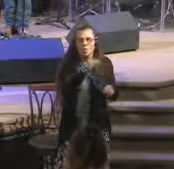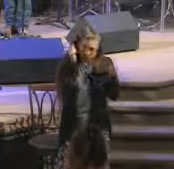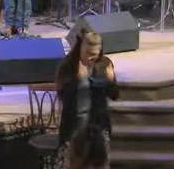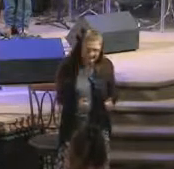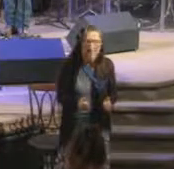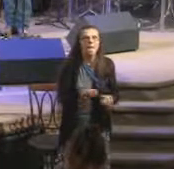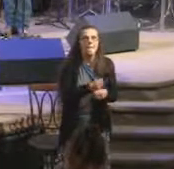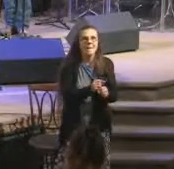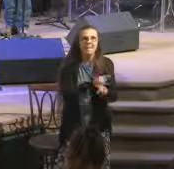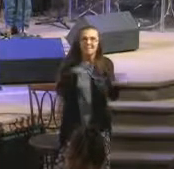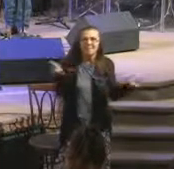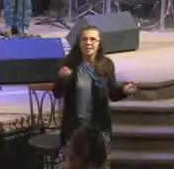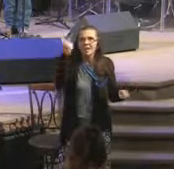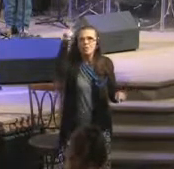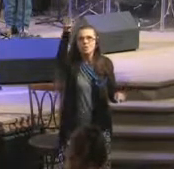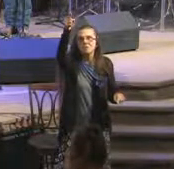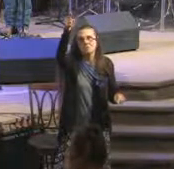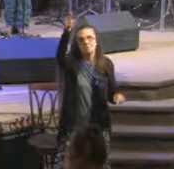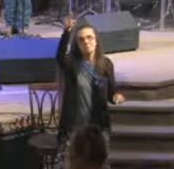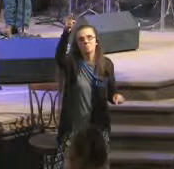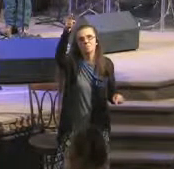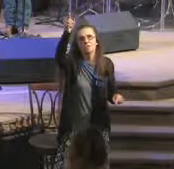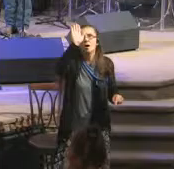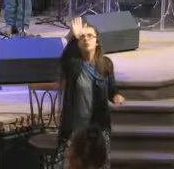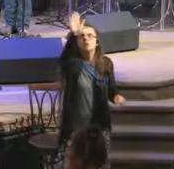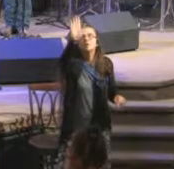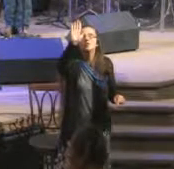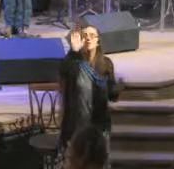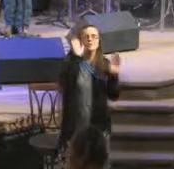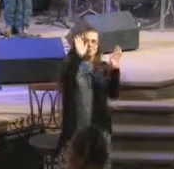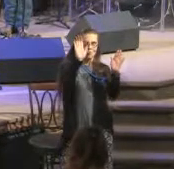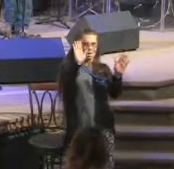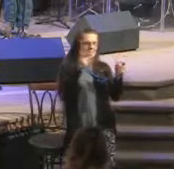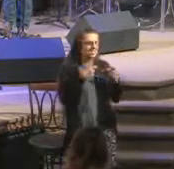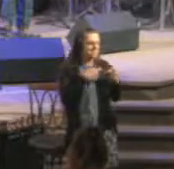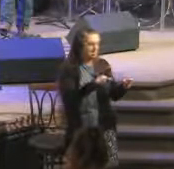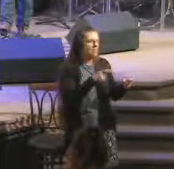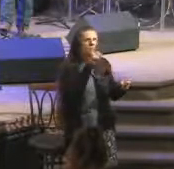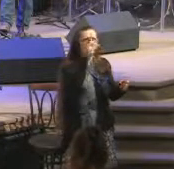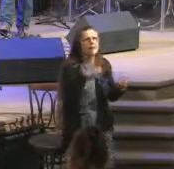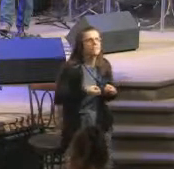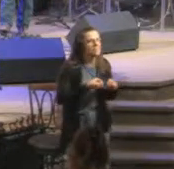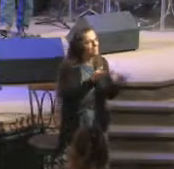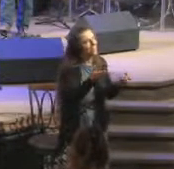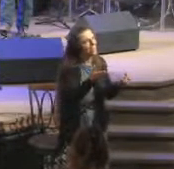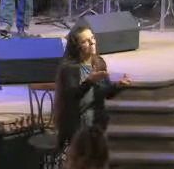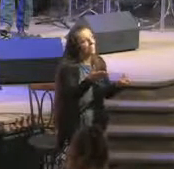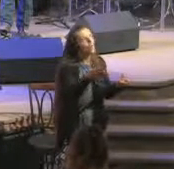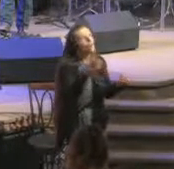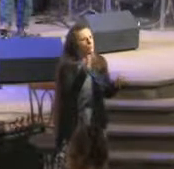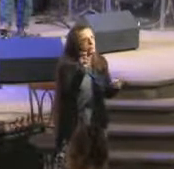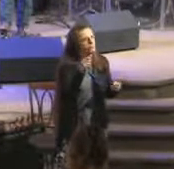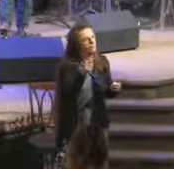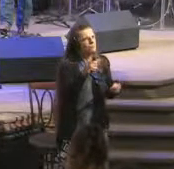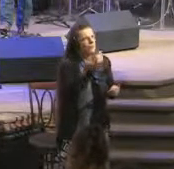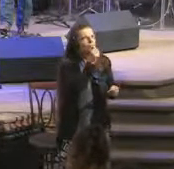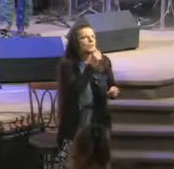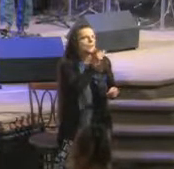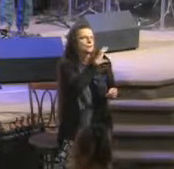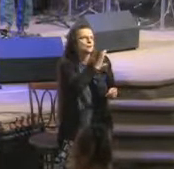make a difference for you. Your greatest gifts you ever gave was Christ,